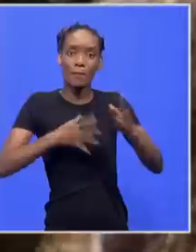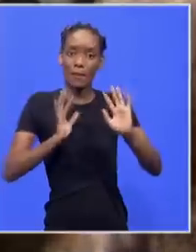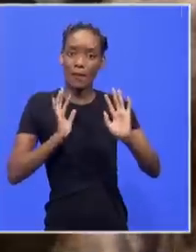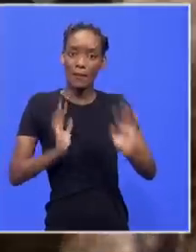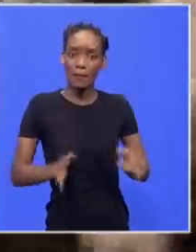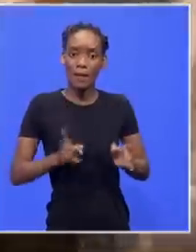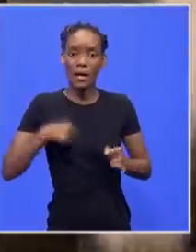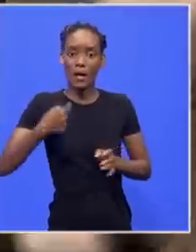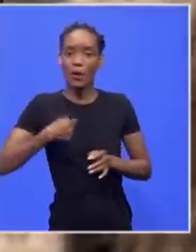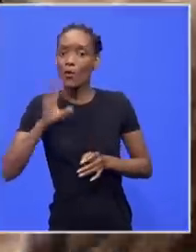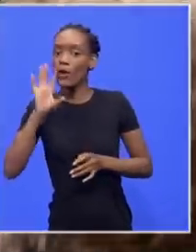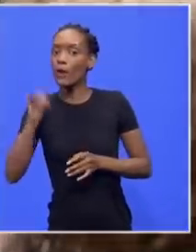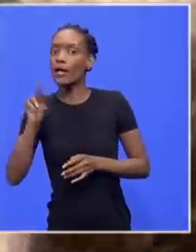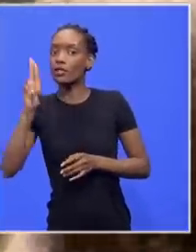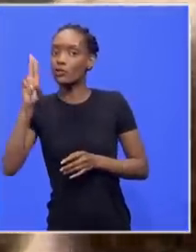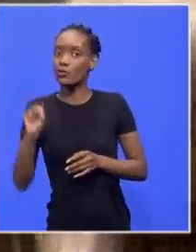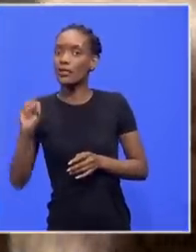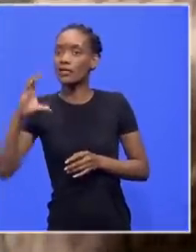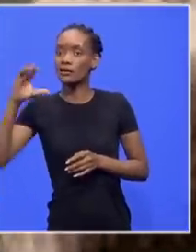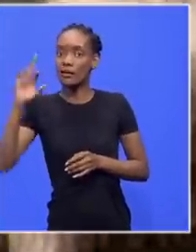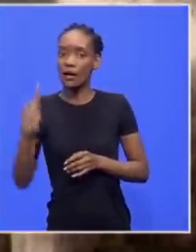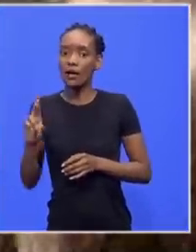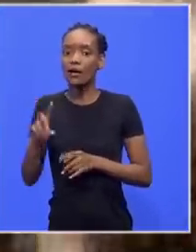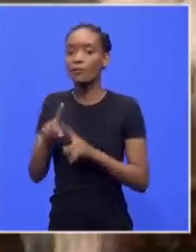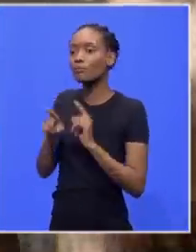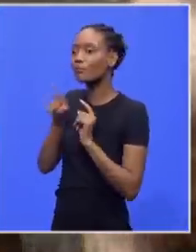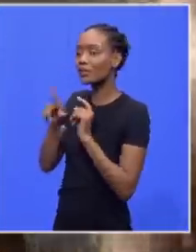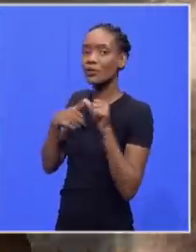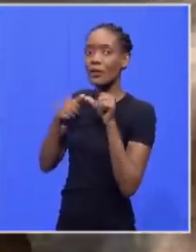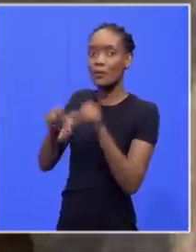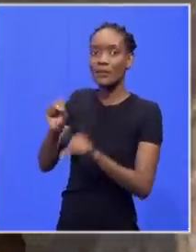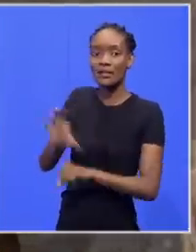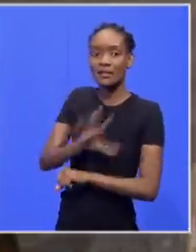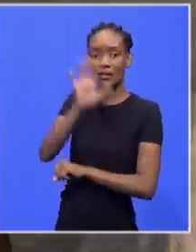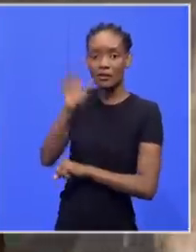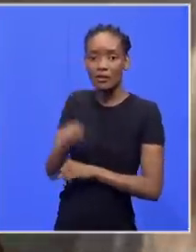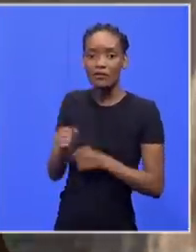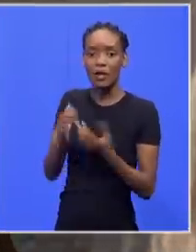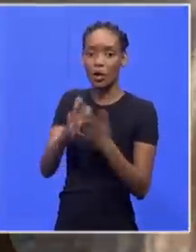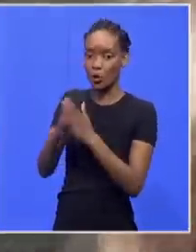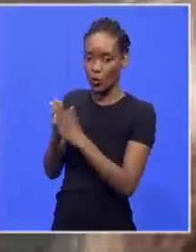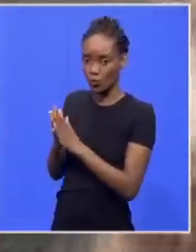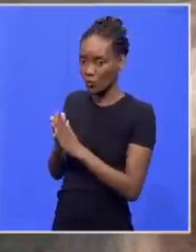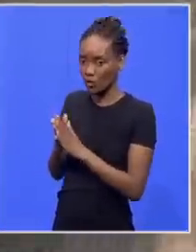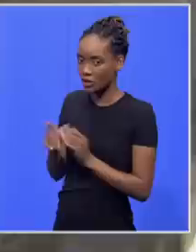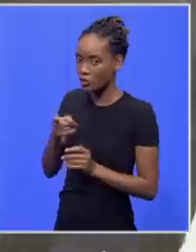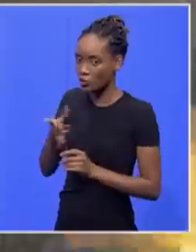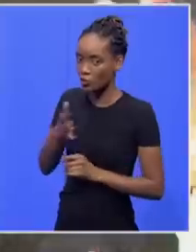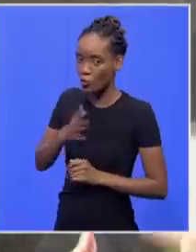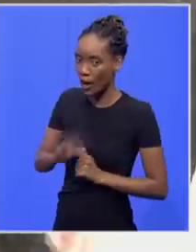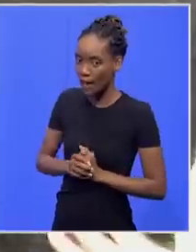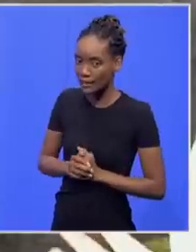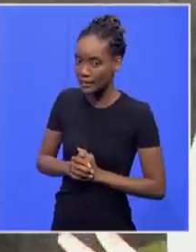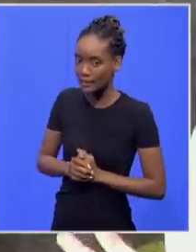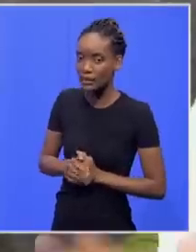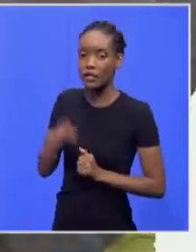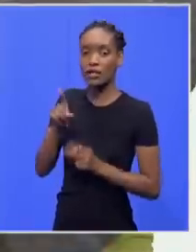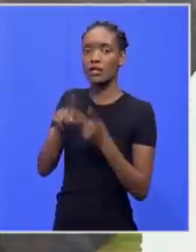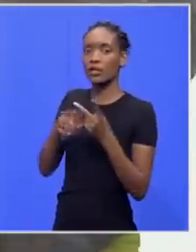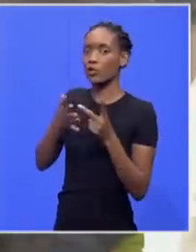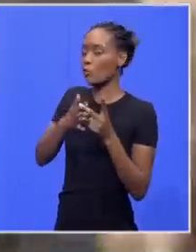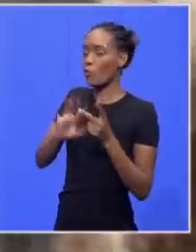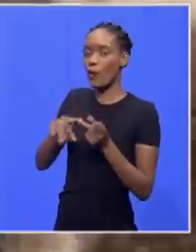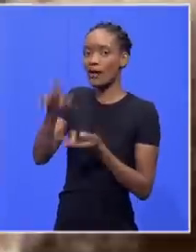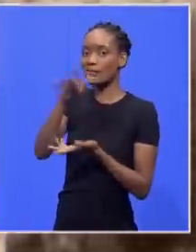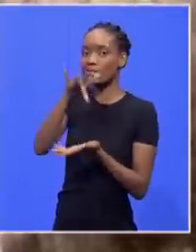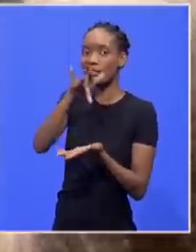for UNHCR. You also don't want to go back into the South African communities. You do not want to be reintegrated. You don't want to go to Lindela.